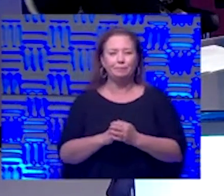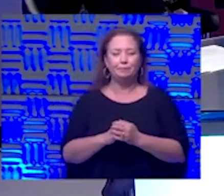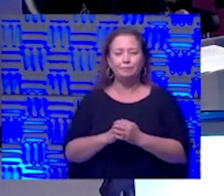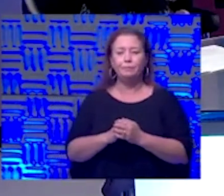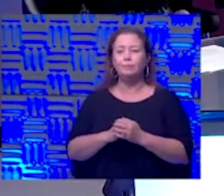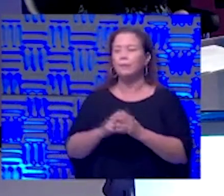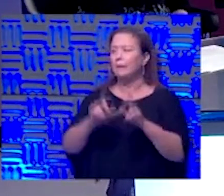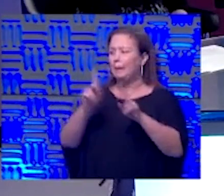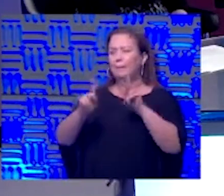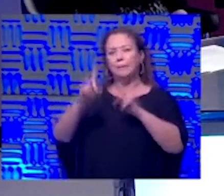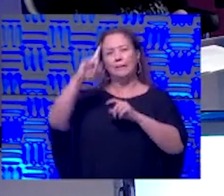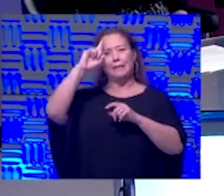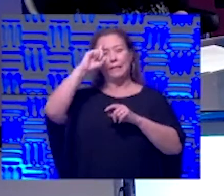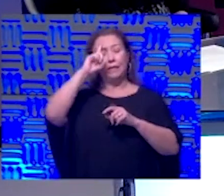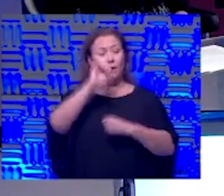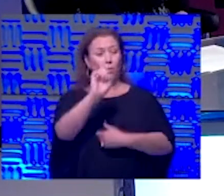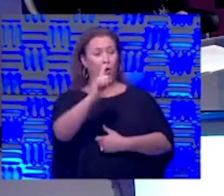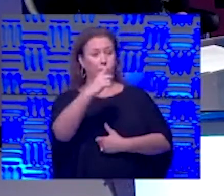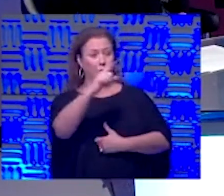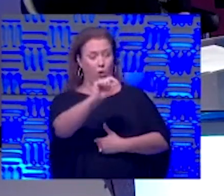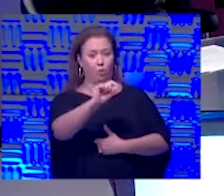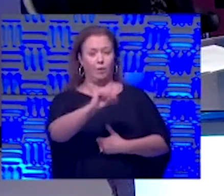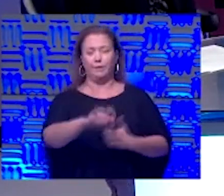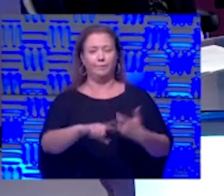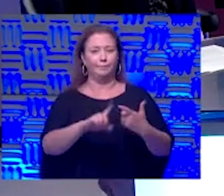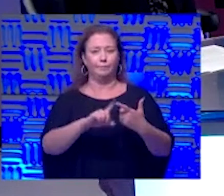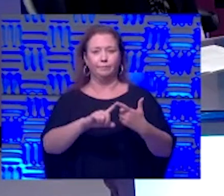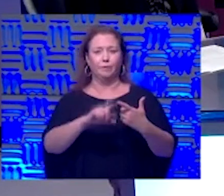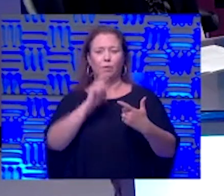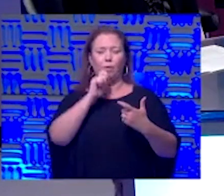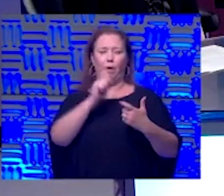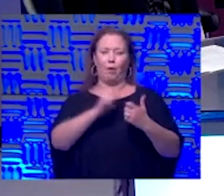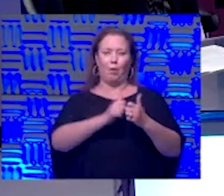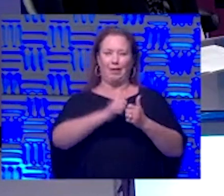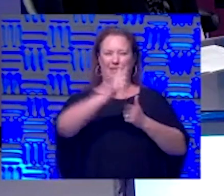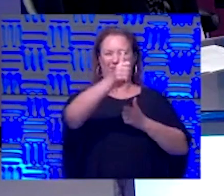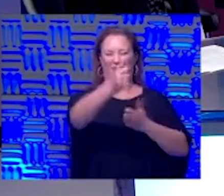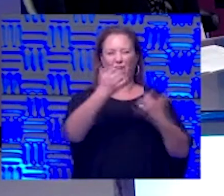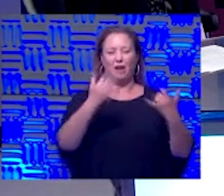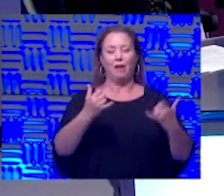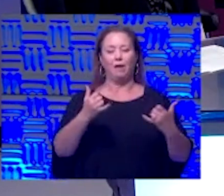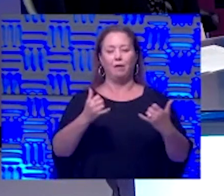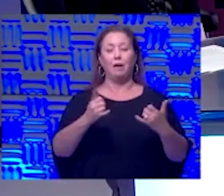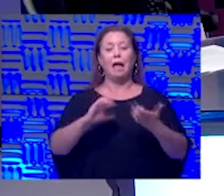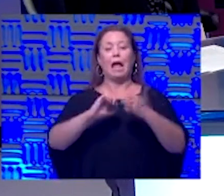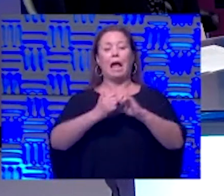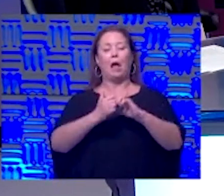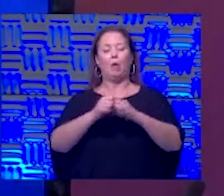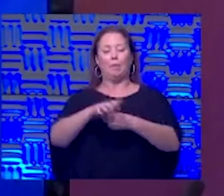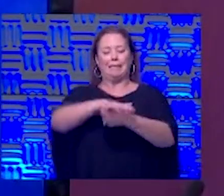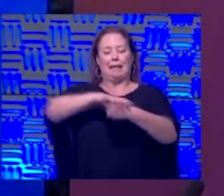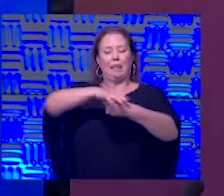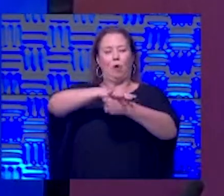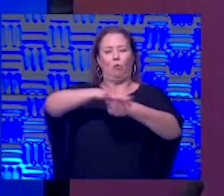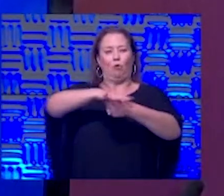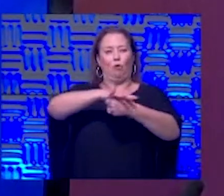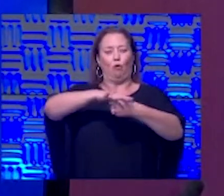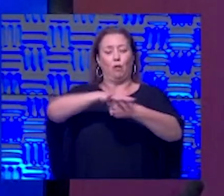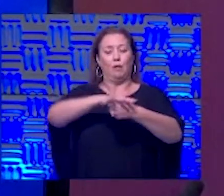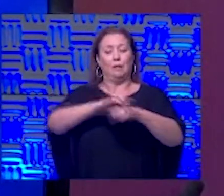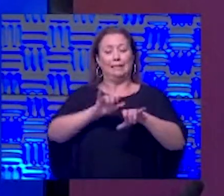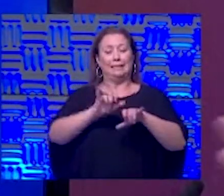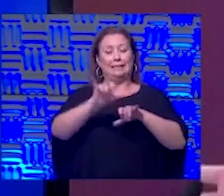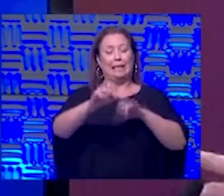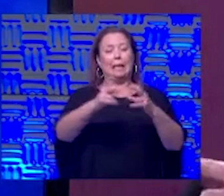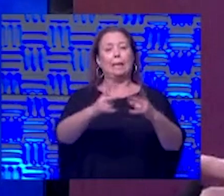to think about where they're going. We know we're not going to be going as far. So how can we stay more local, stay